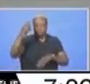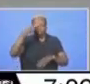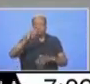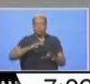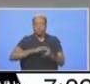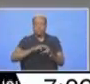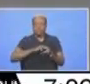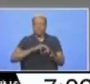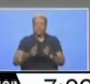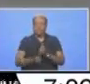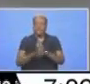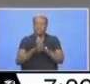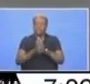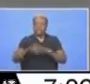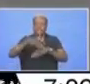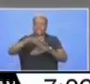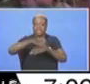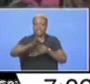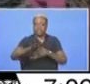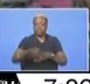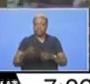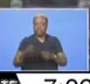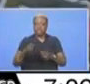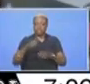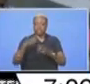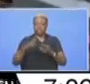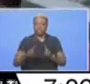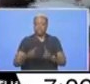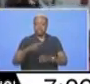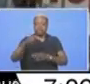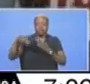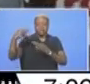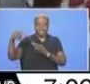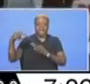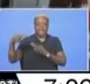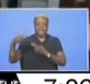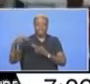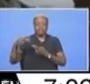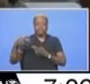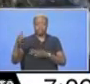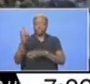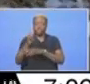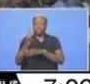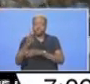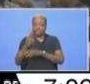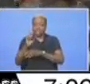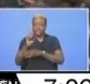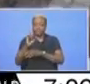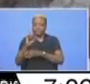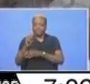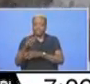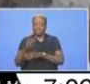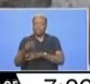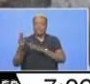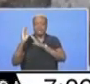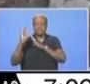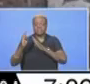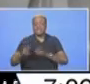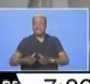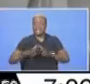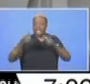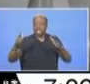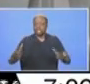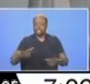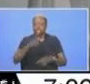was sent out in the wake of Hurricane Dorian, which has left the Bahamas with quite possibly the largest humanitarian crisis in